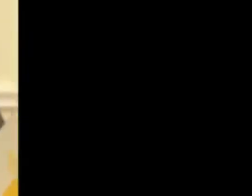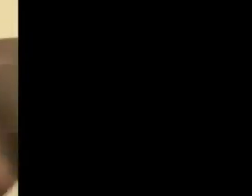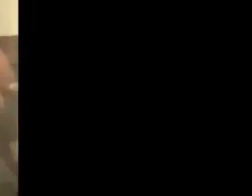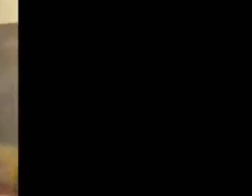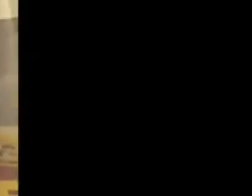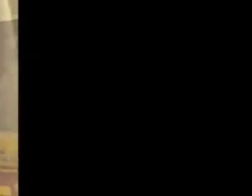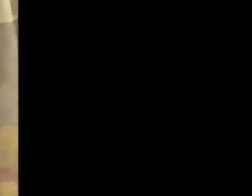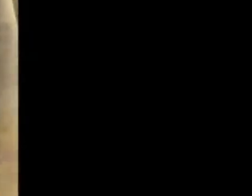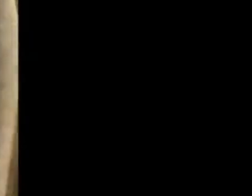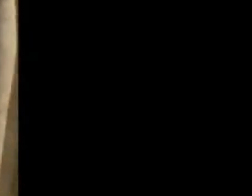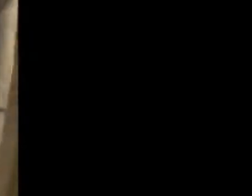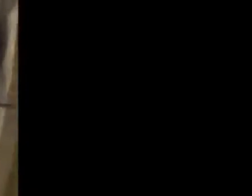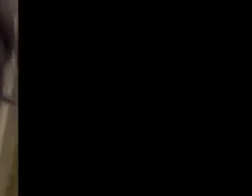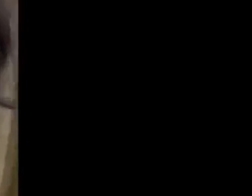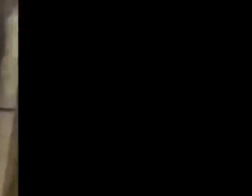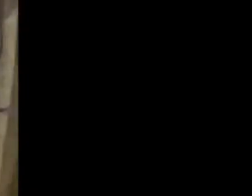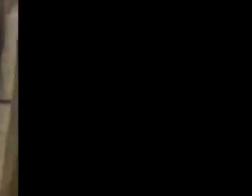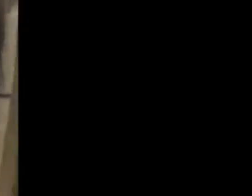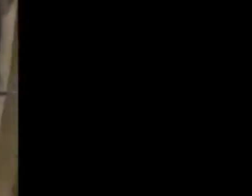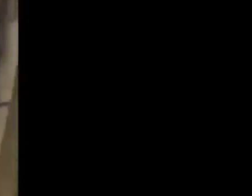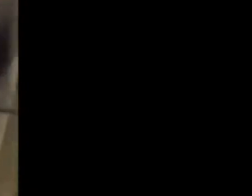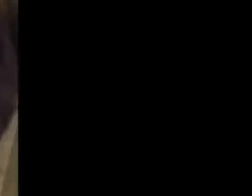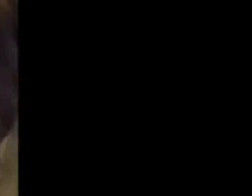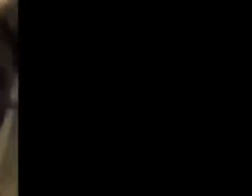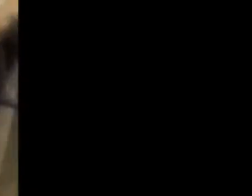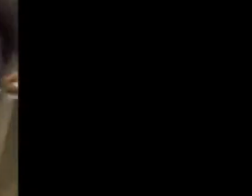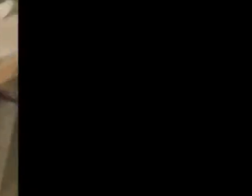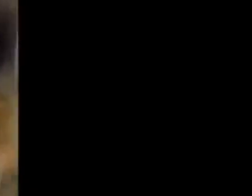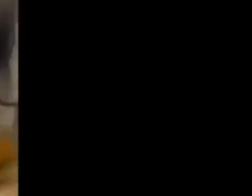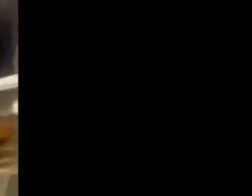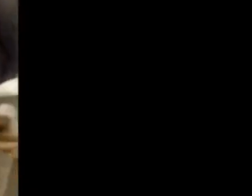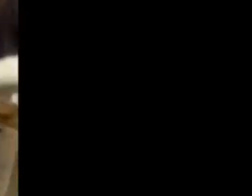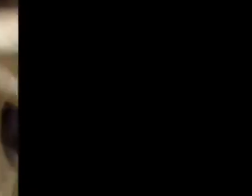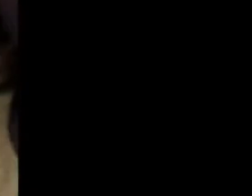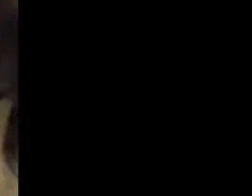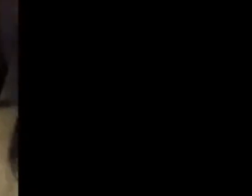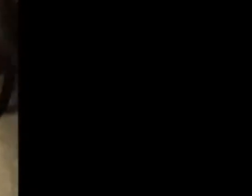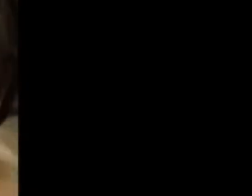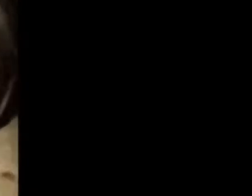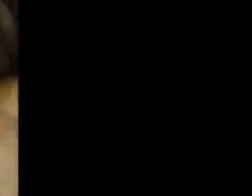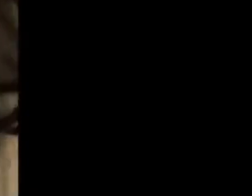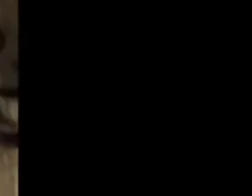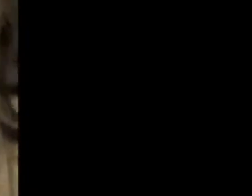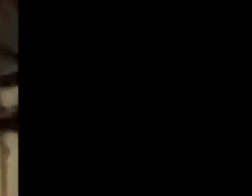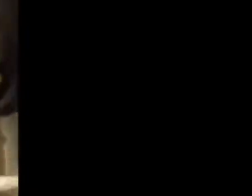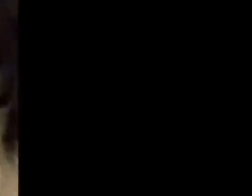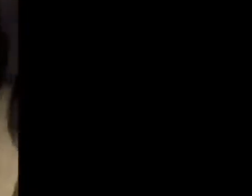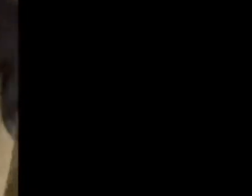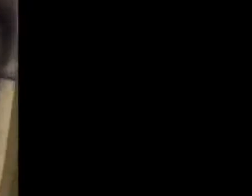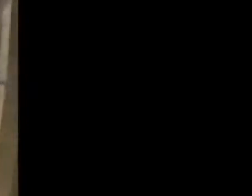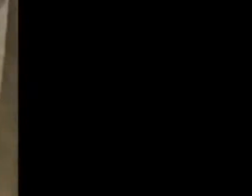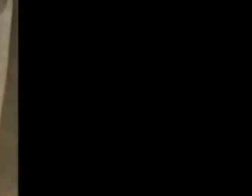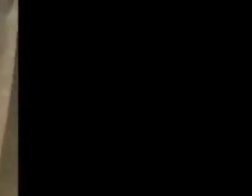And then we have another really easy way where you can text it to us. You text the word LLUMC to the number